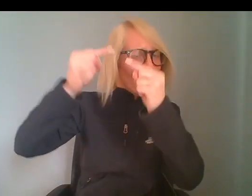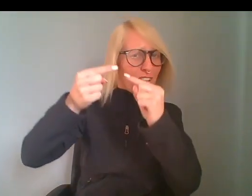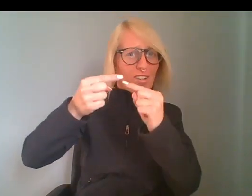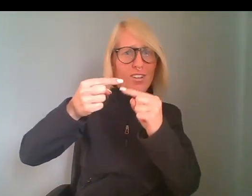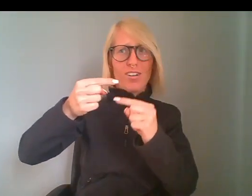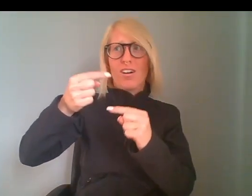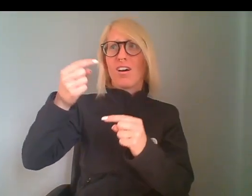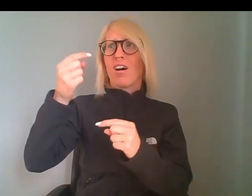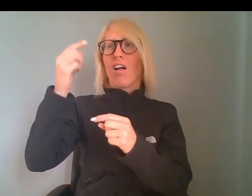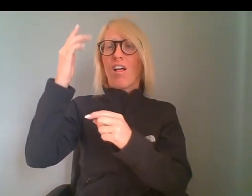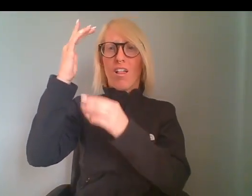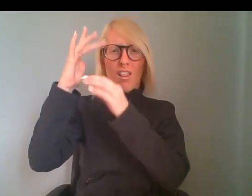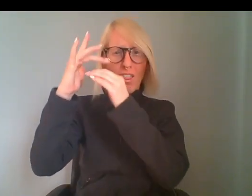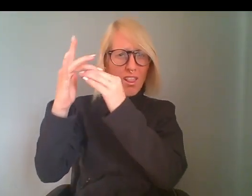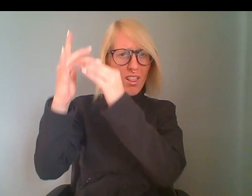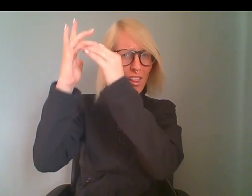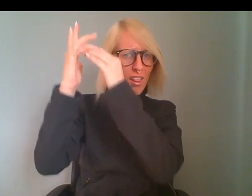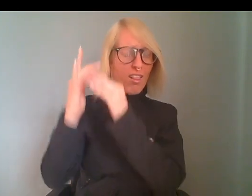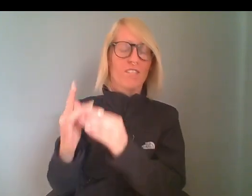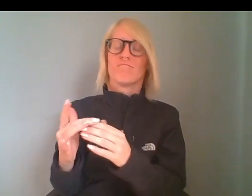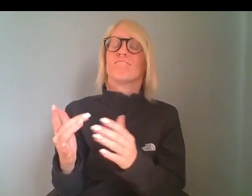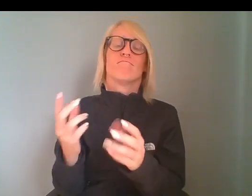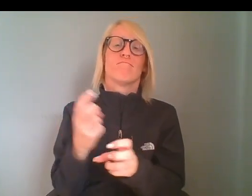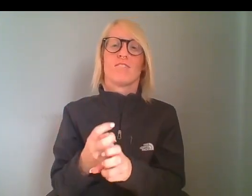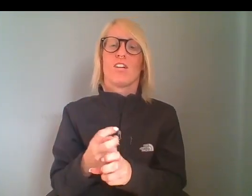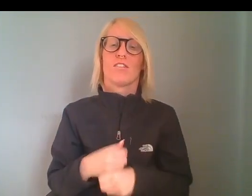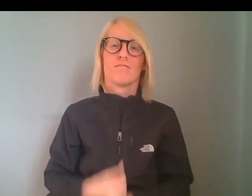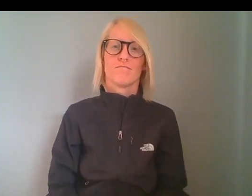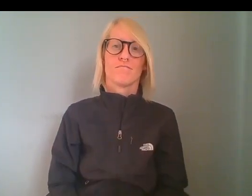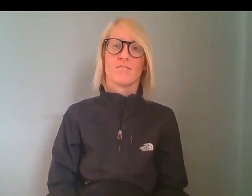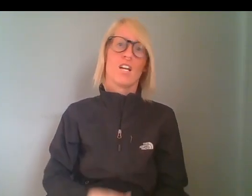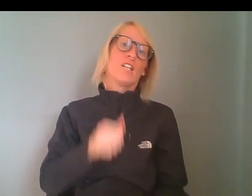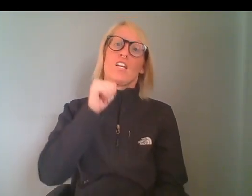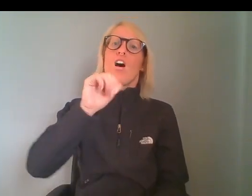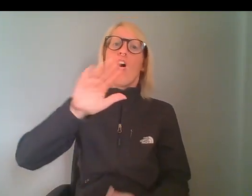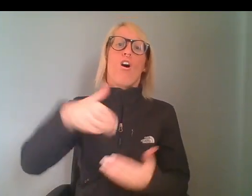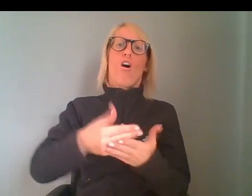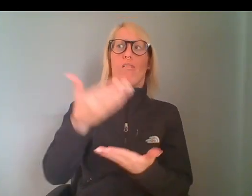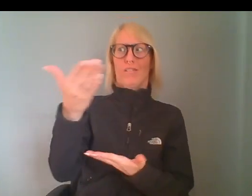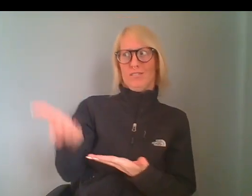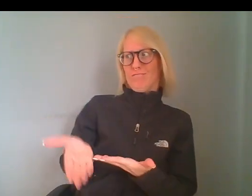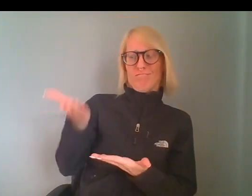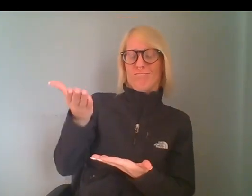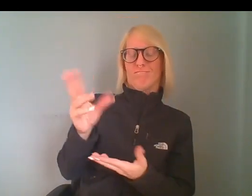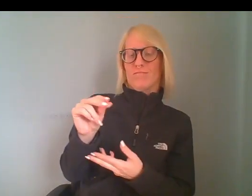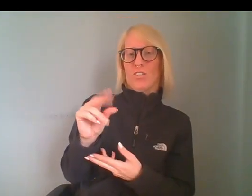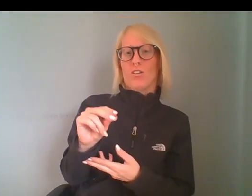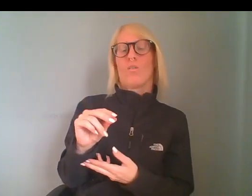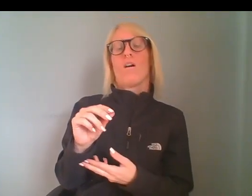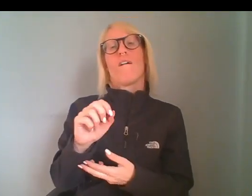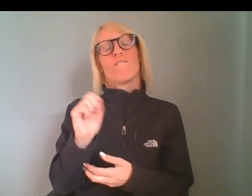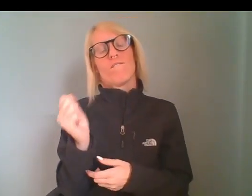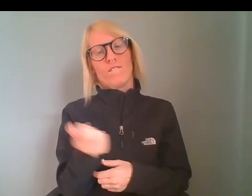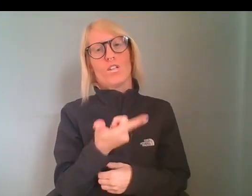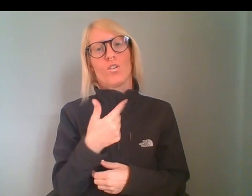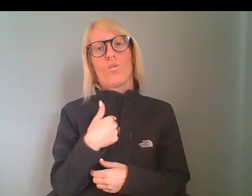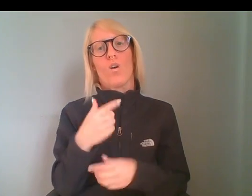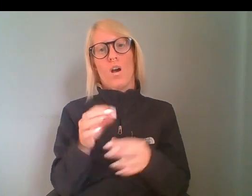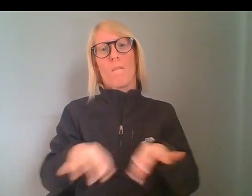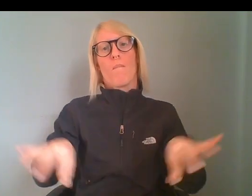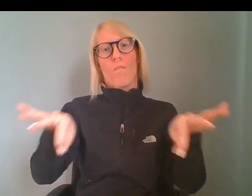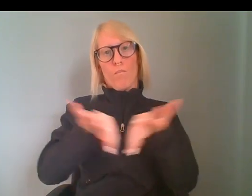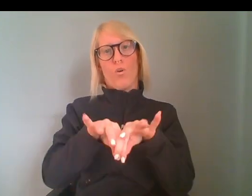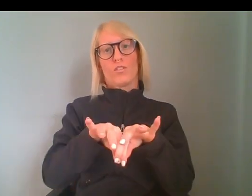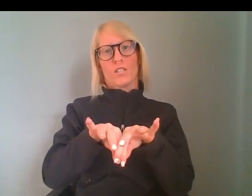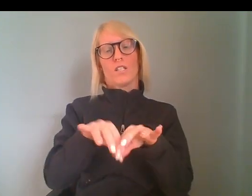all this today. I'd have you here all day if we did. Instead, I'm going to talk about a few of the ones that we use at Coastal Community Foundation that I think are great tools